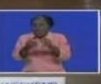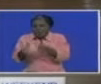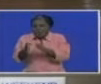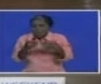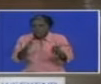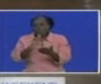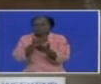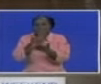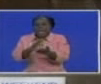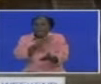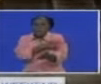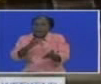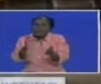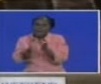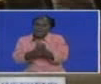resources. Betty Kialo,